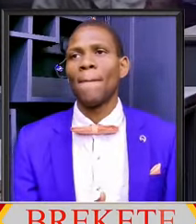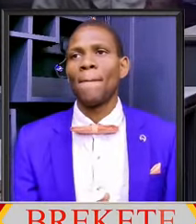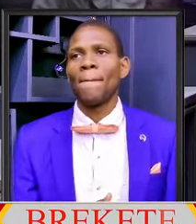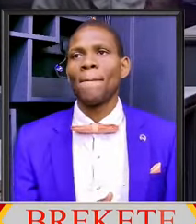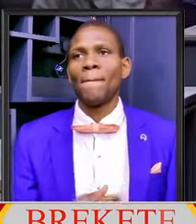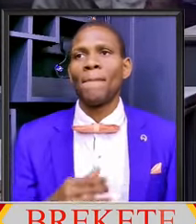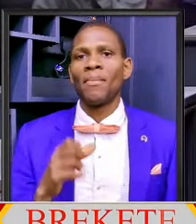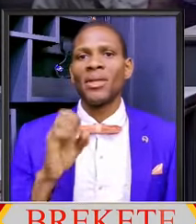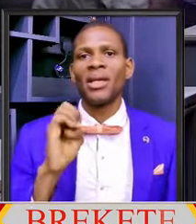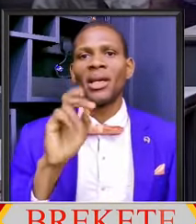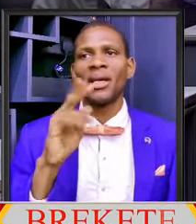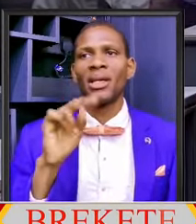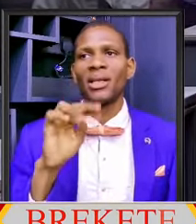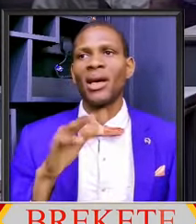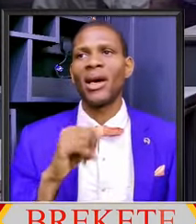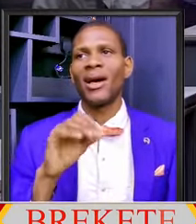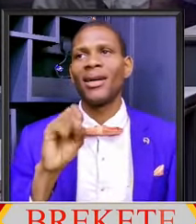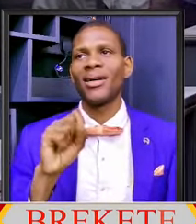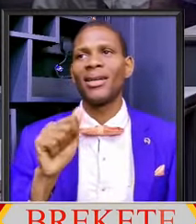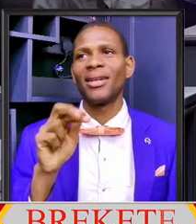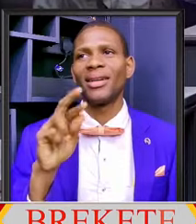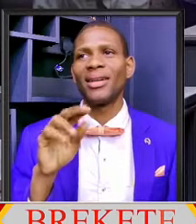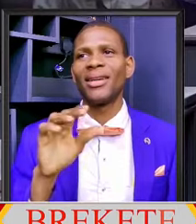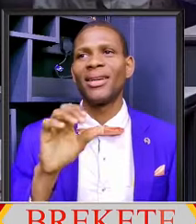Amen. Sekinat and Zara.